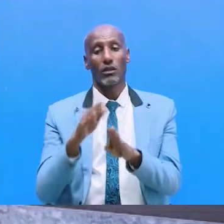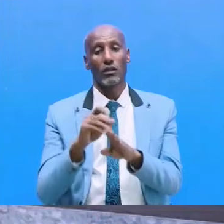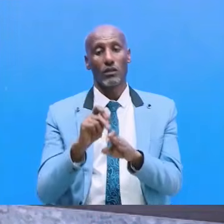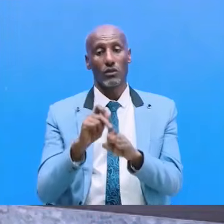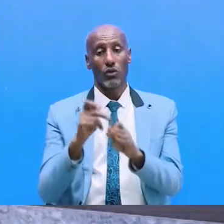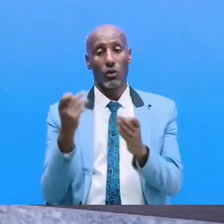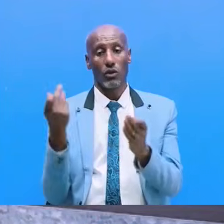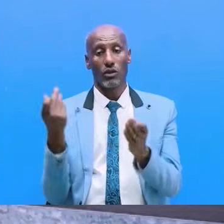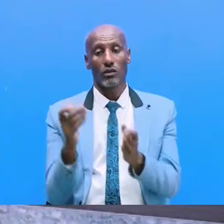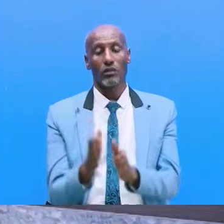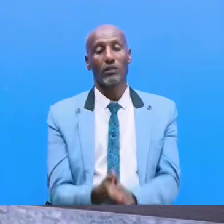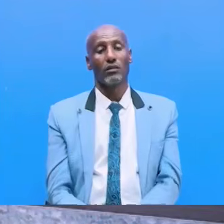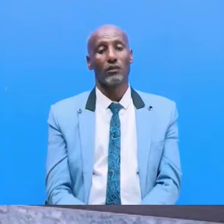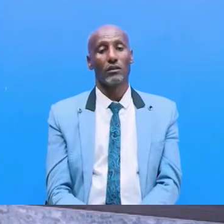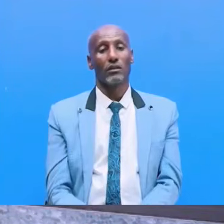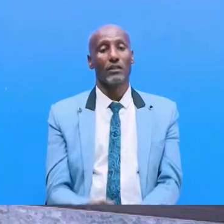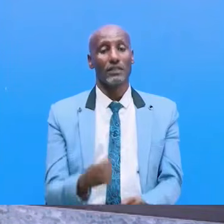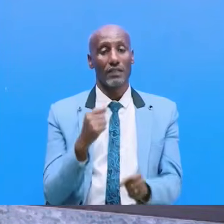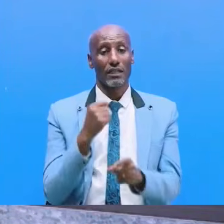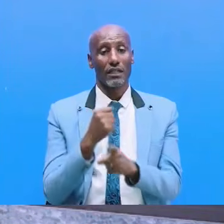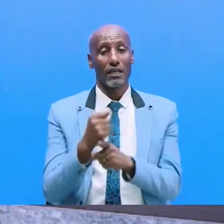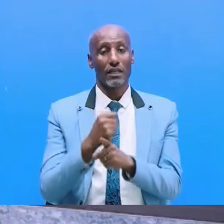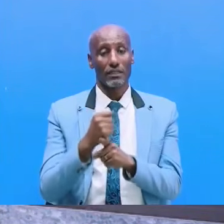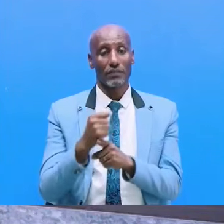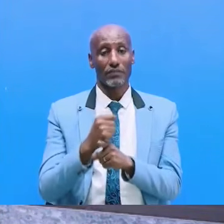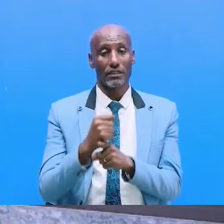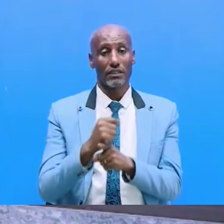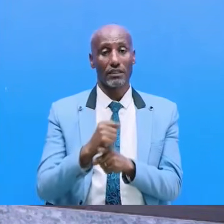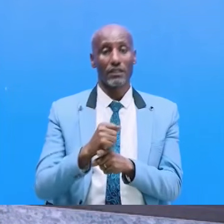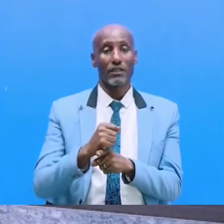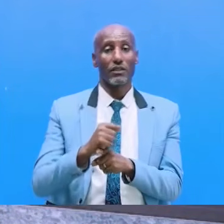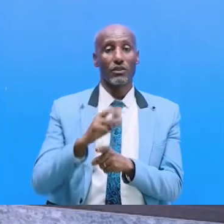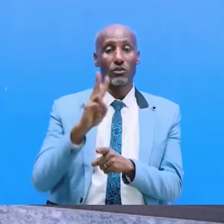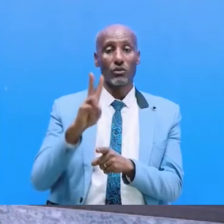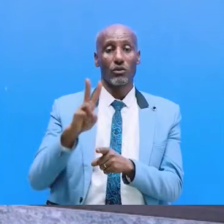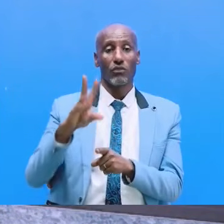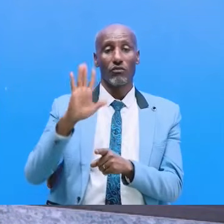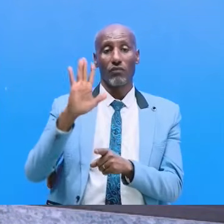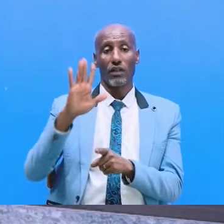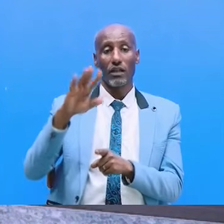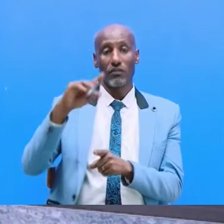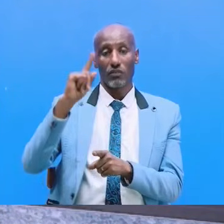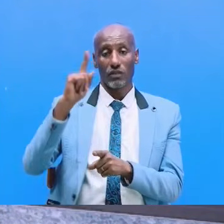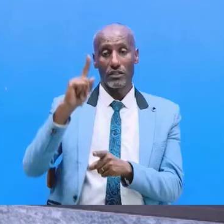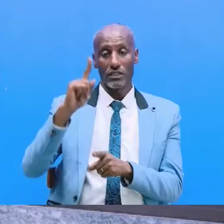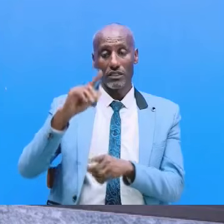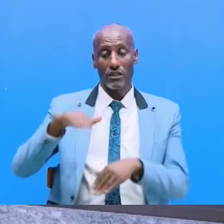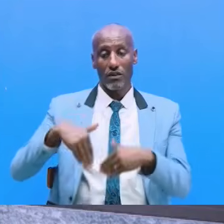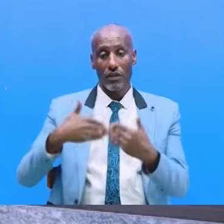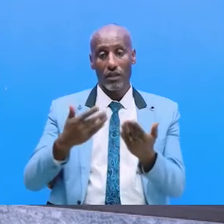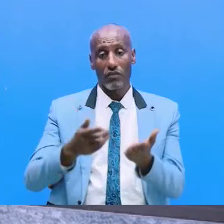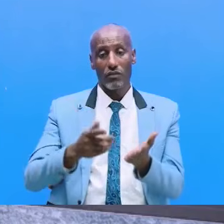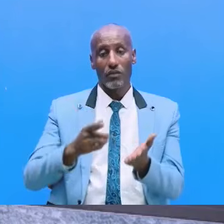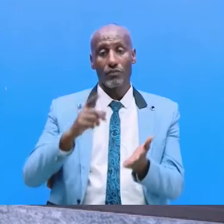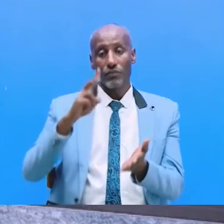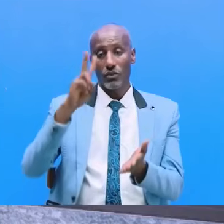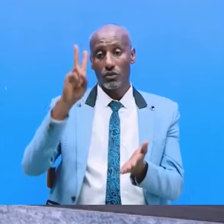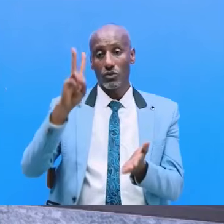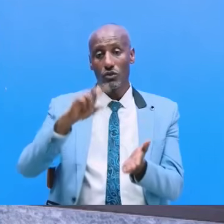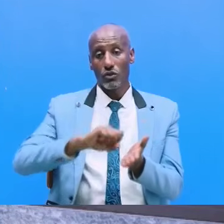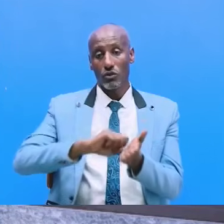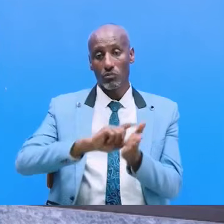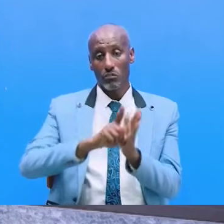So students, these are activity 2 questions, 5 questions. Let me give you 2 minutes to practice and to